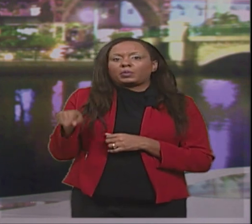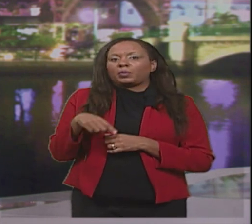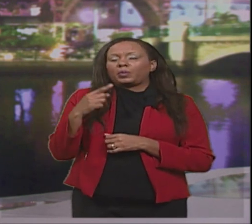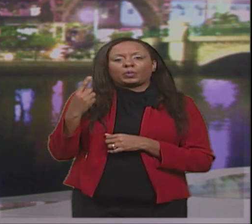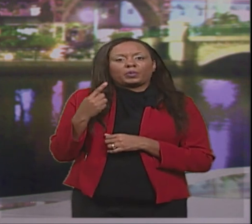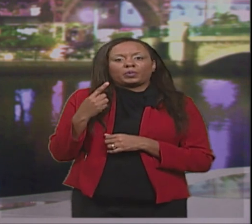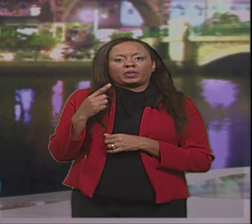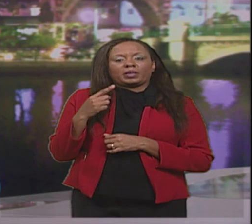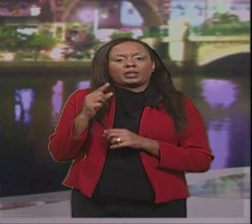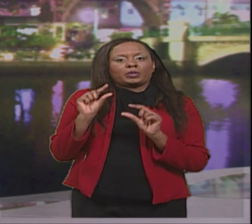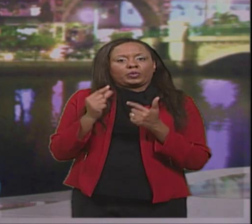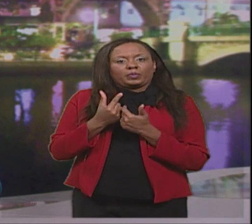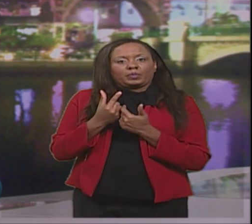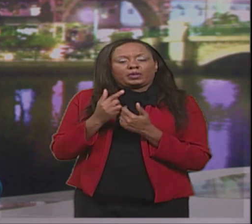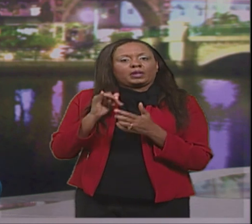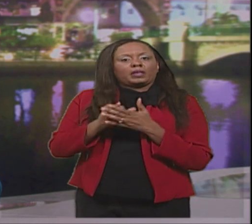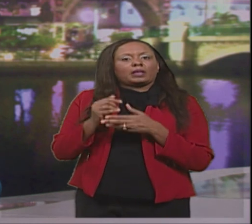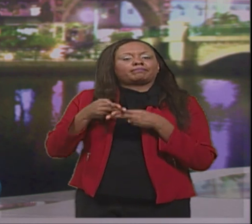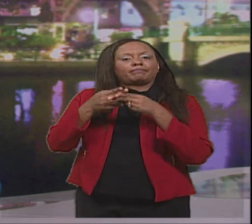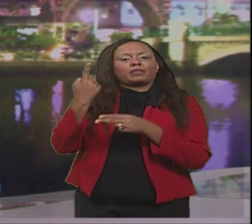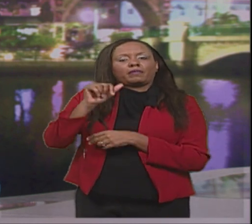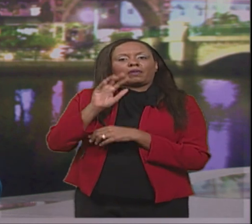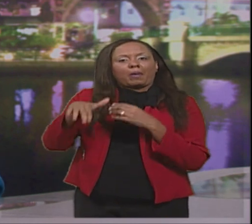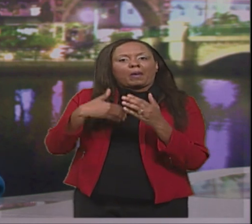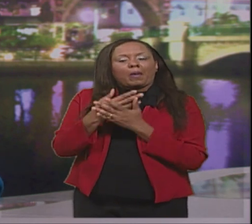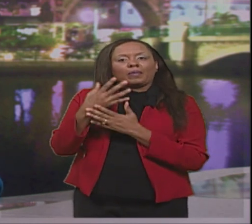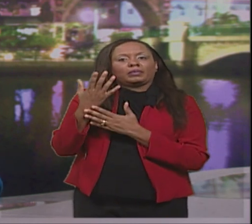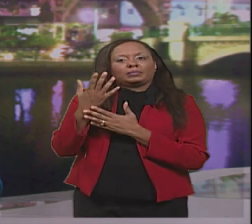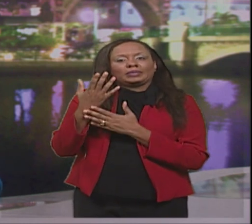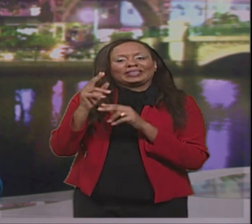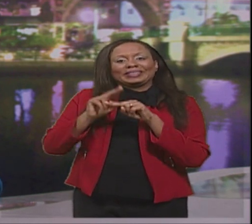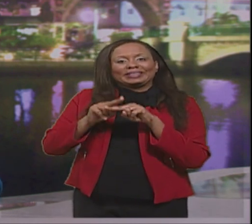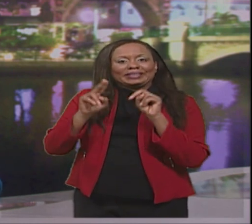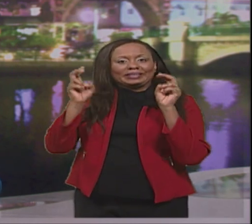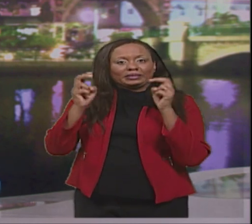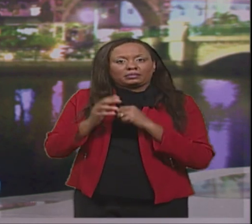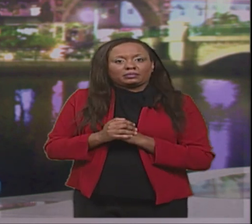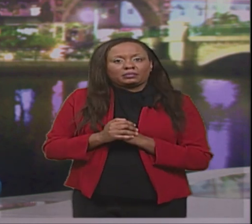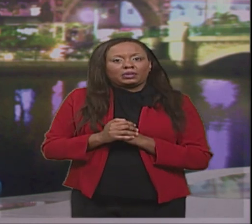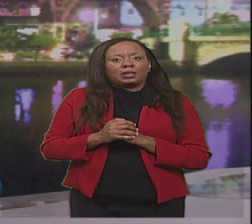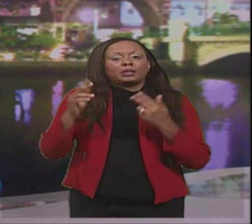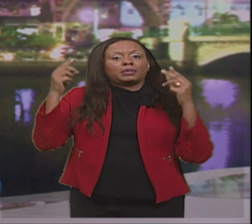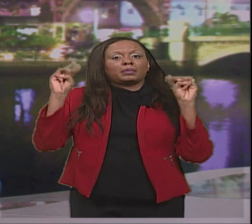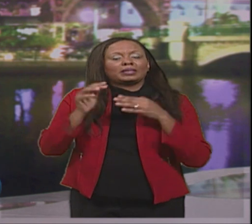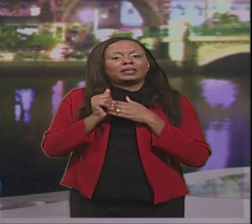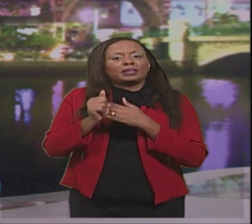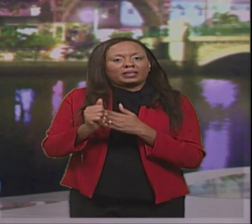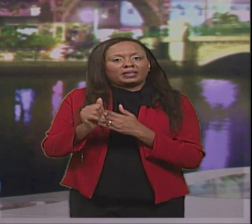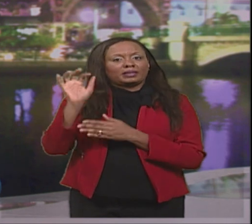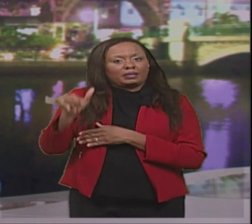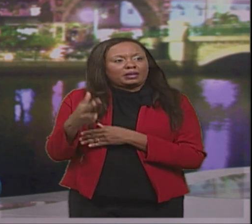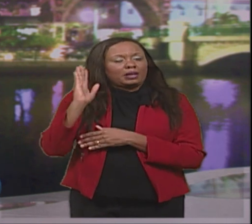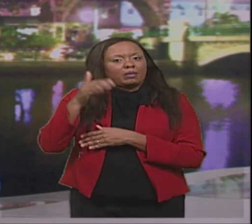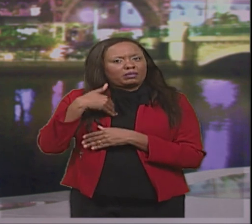17 seats at stake in the March 21st general election. The ABLP, led by Prime Minister Gaston Brown, will contest